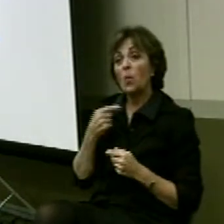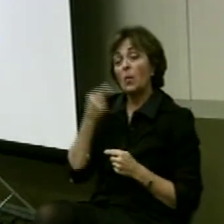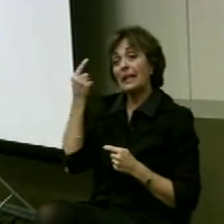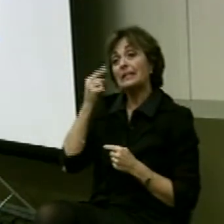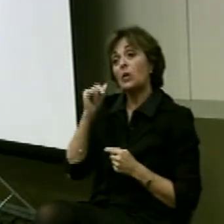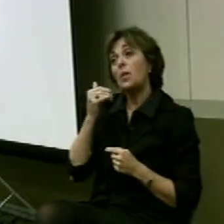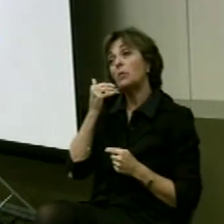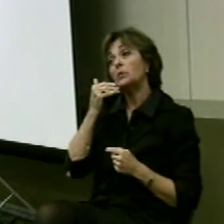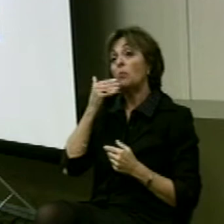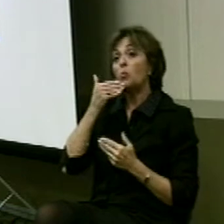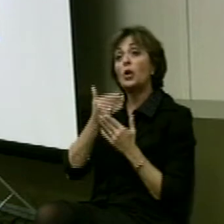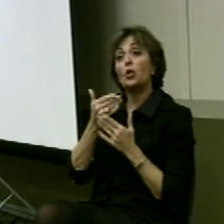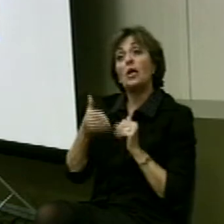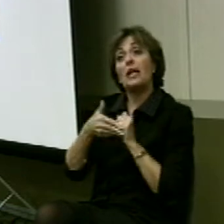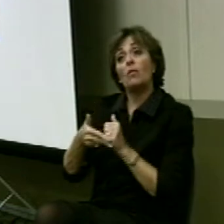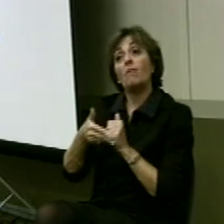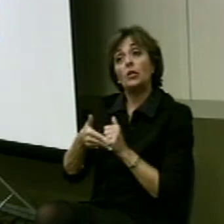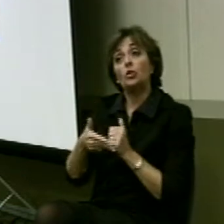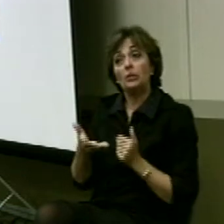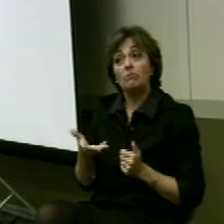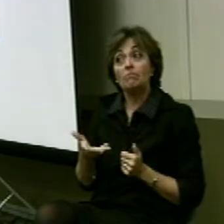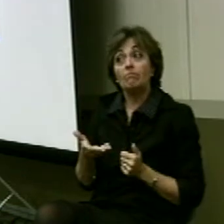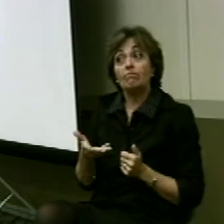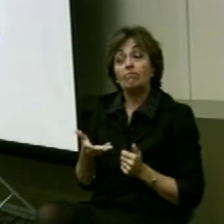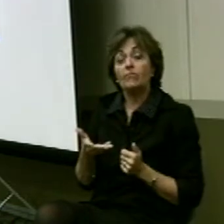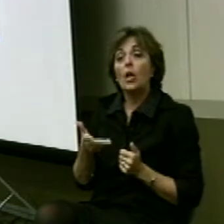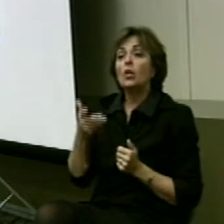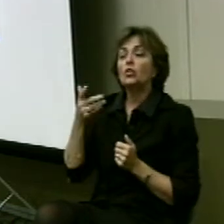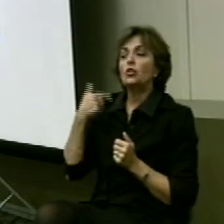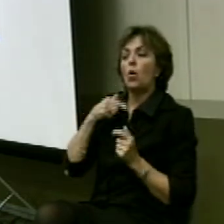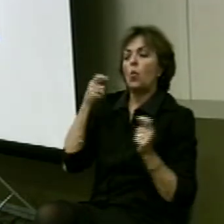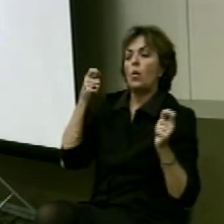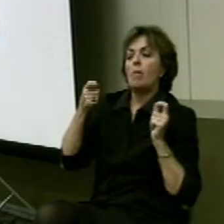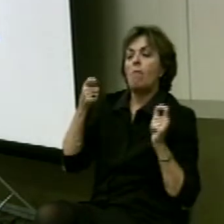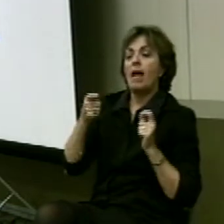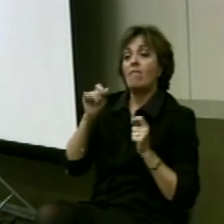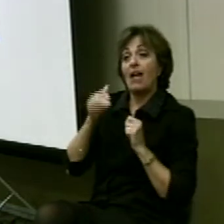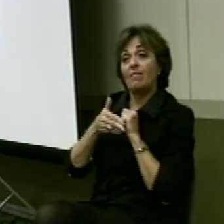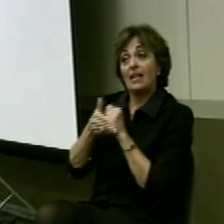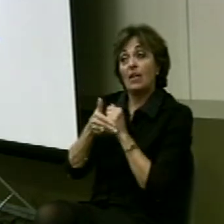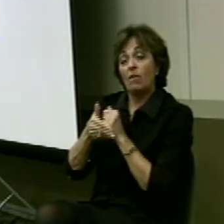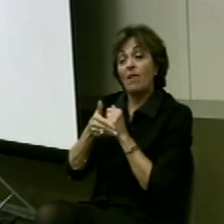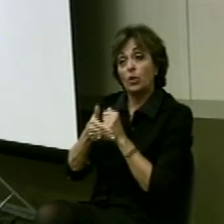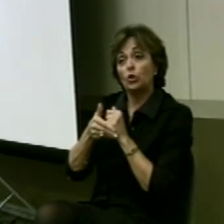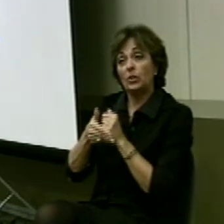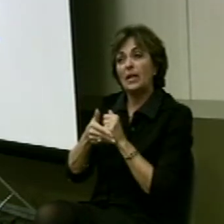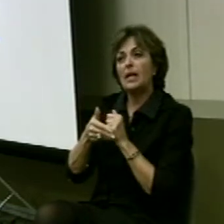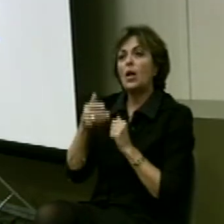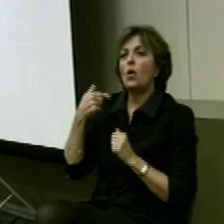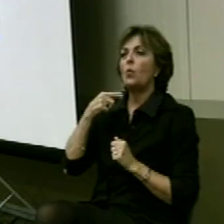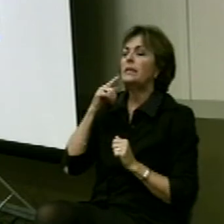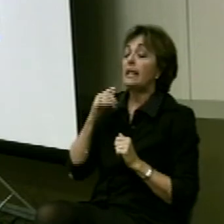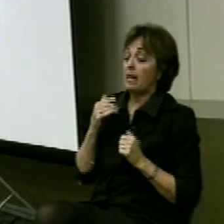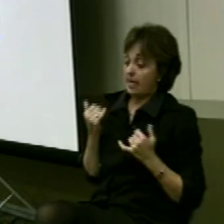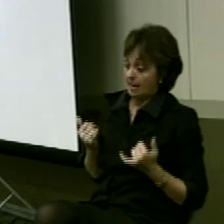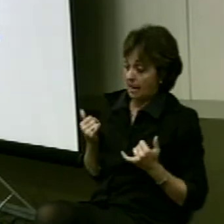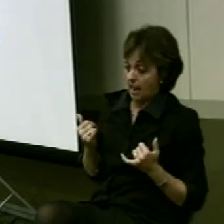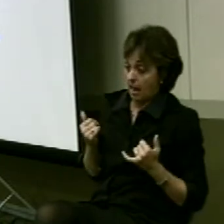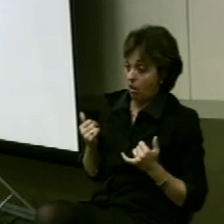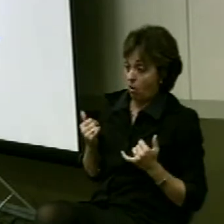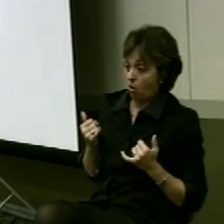a while, we considered that that was a pretty good intervention. Okay? So we modified the